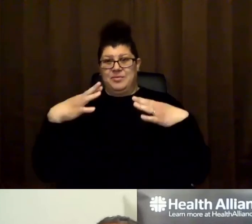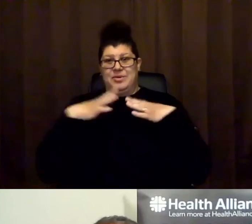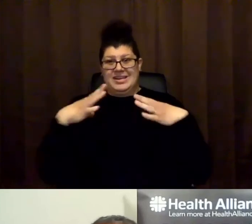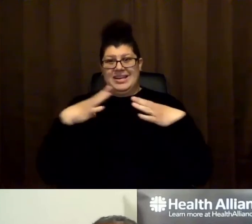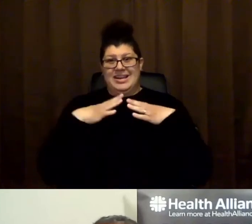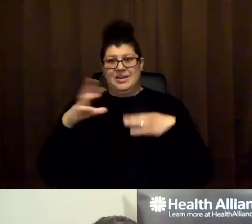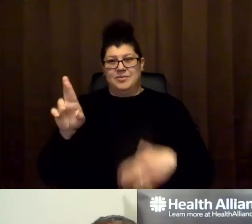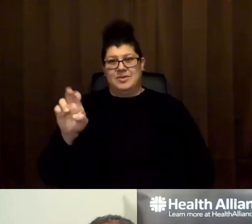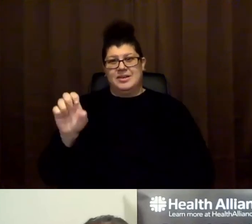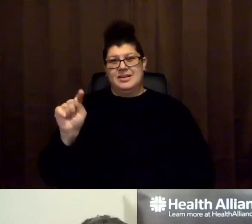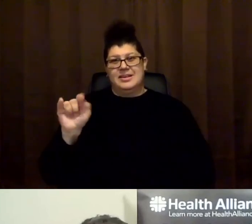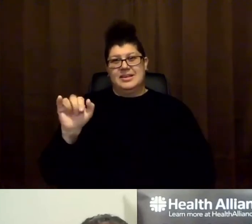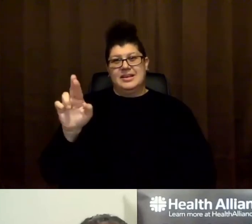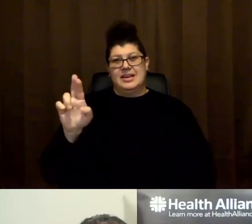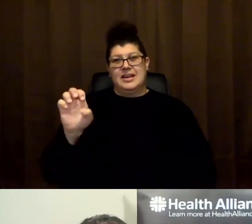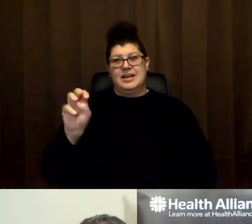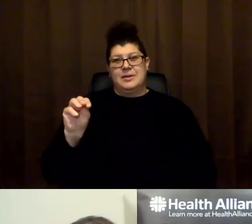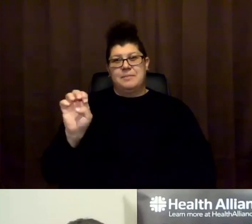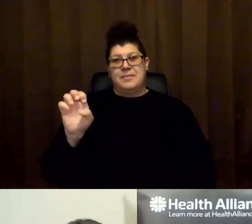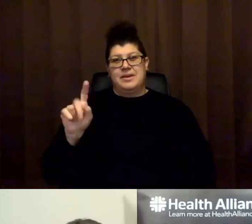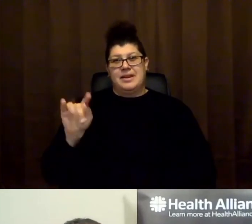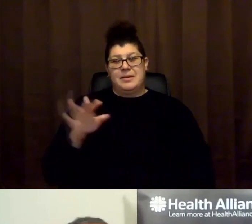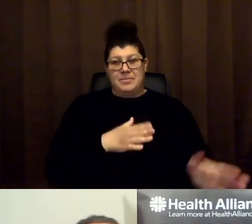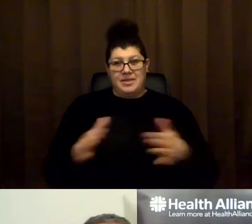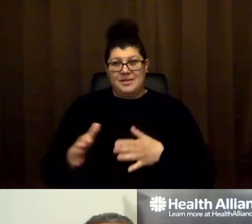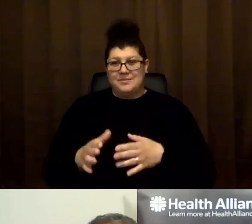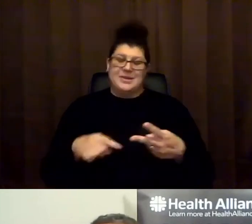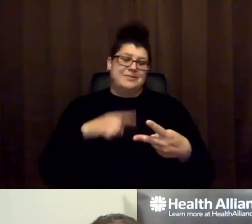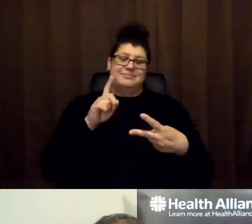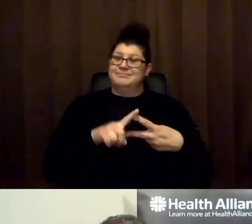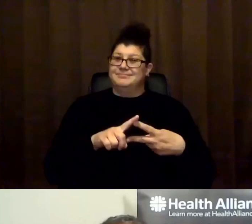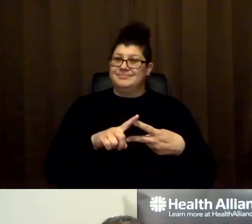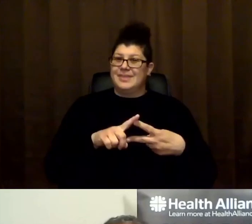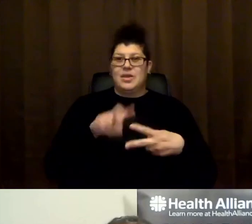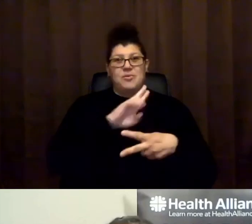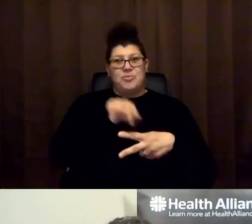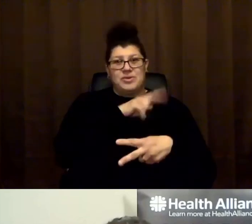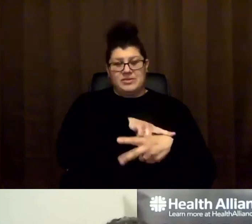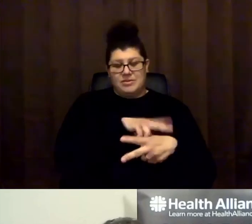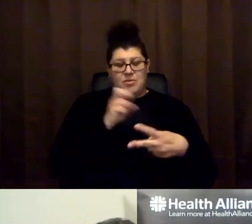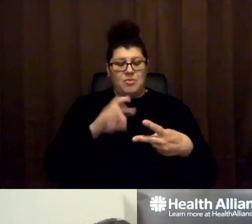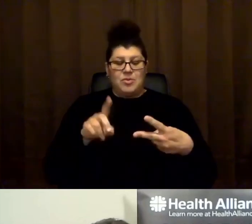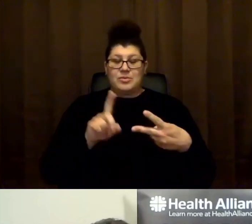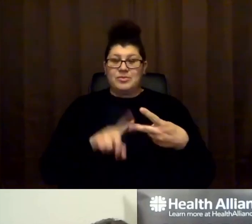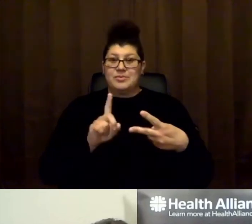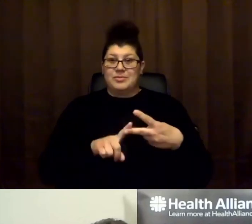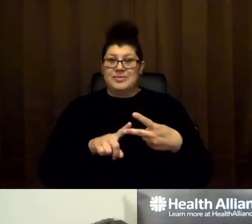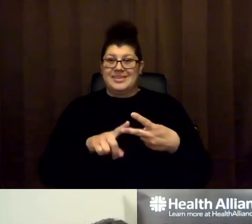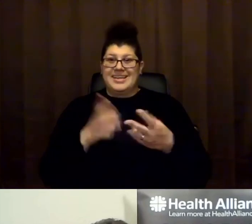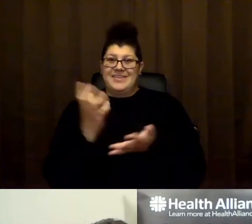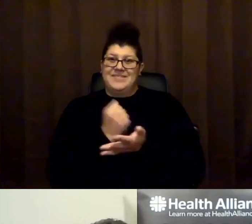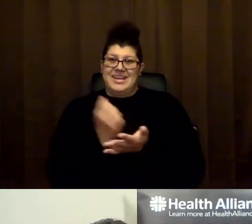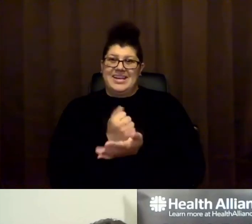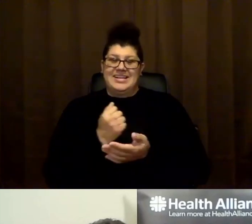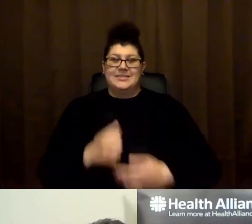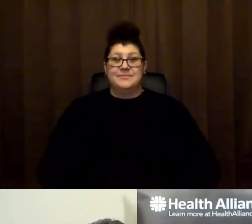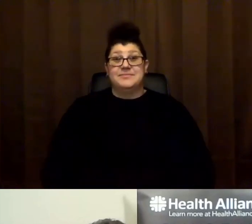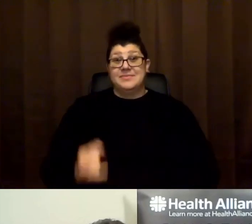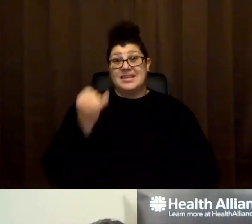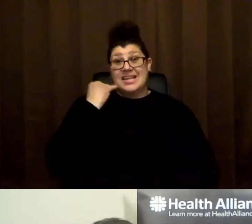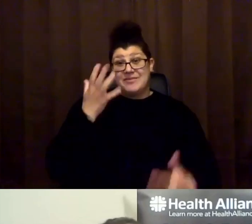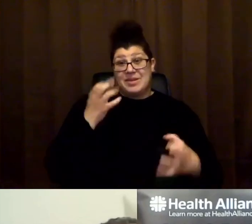with me are looking at the original Medicare or Medicare Advantage plan. And how do people best connect with you, Jonathan, if they want to chat